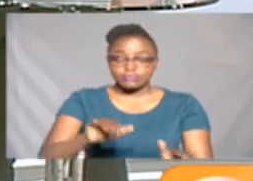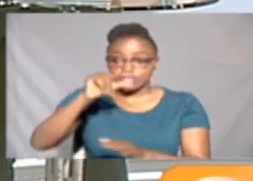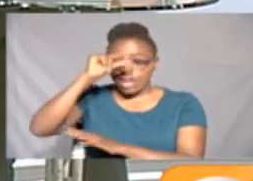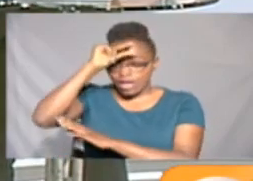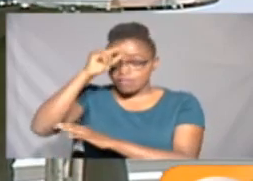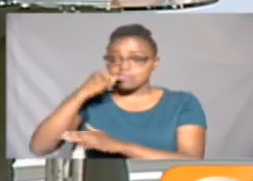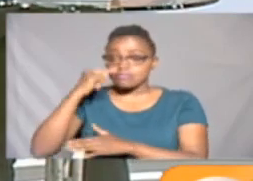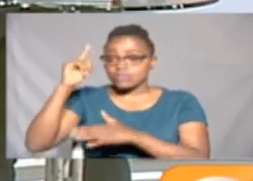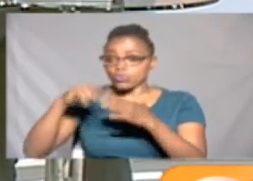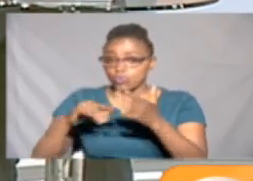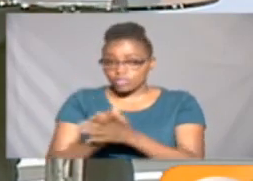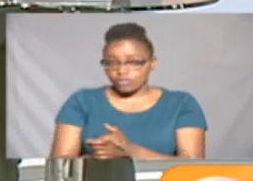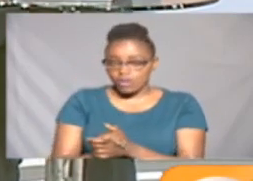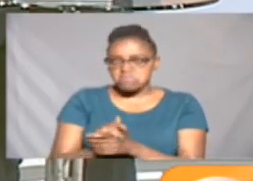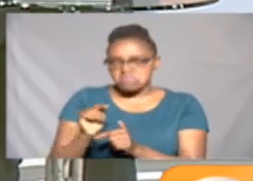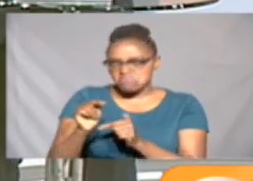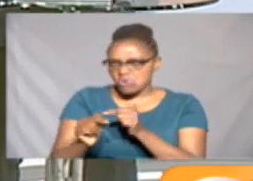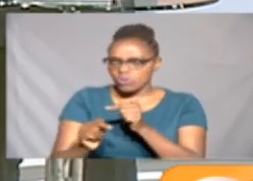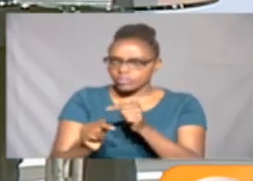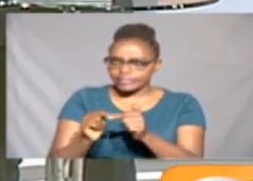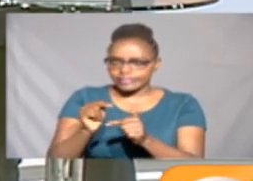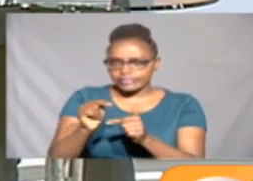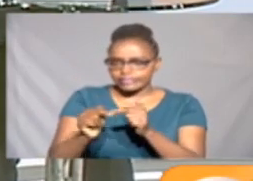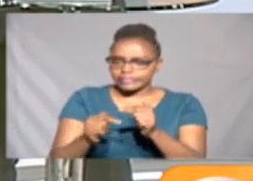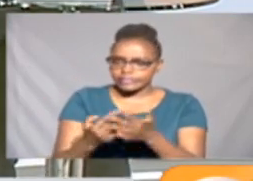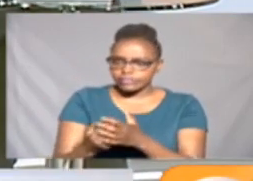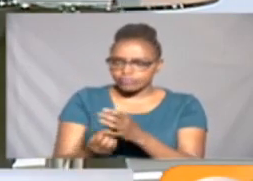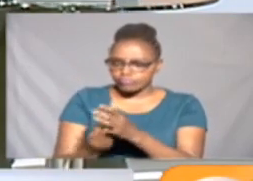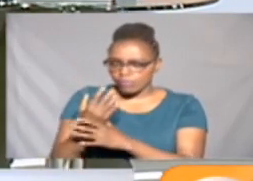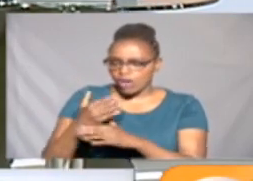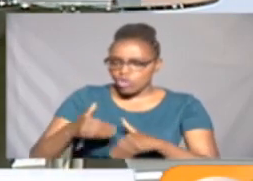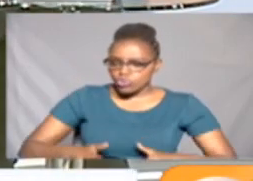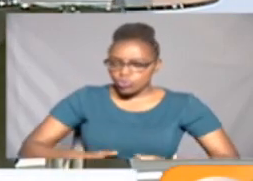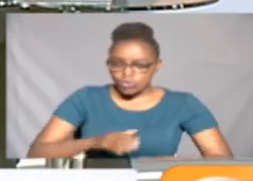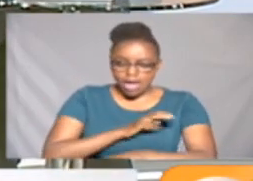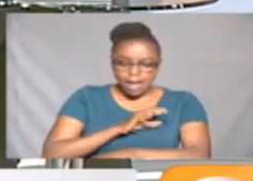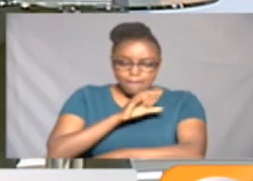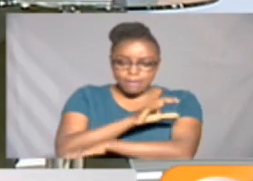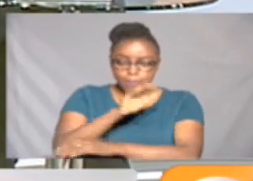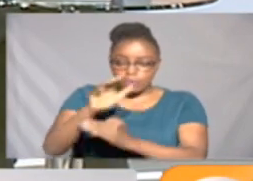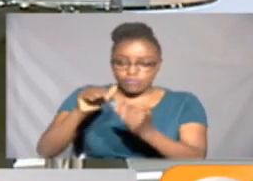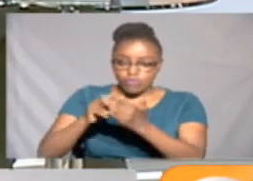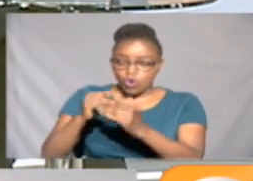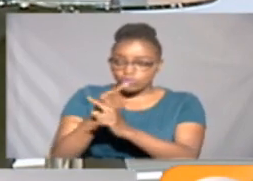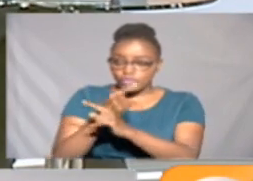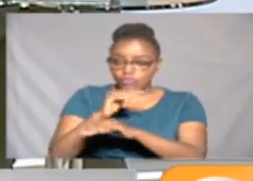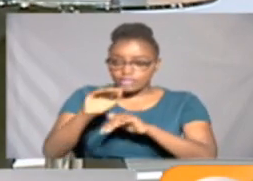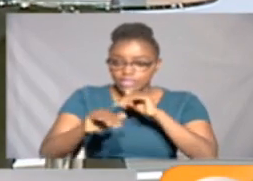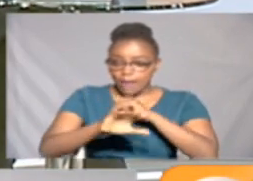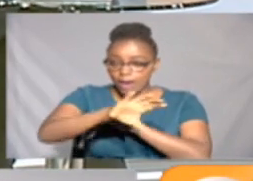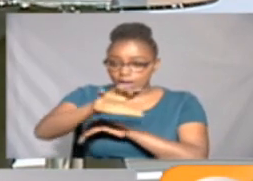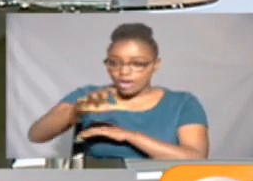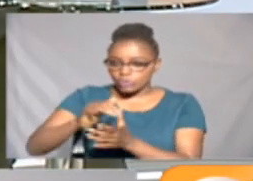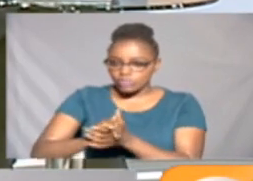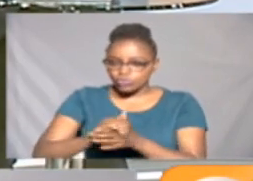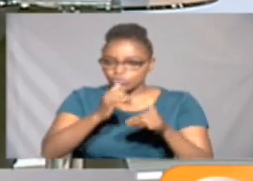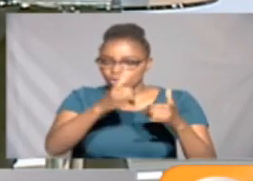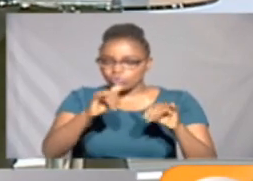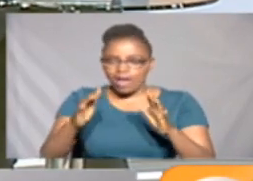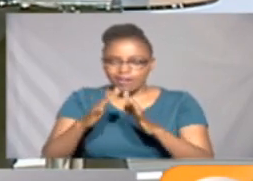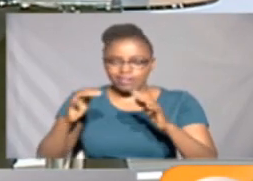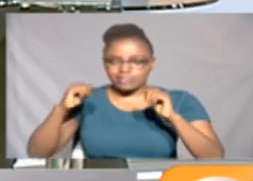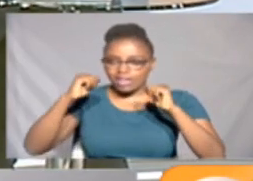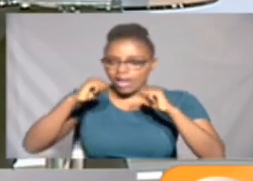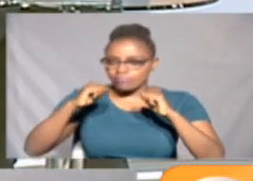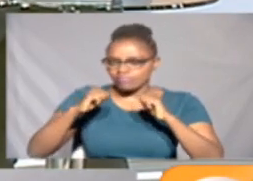Government says it is in a process or in the process of establishing youth empowerment centers across all sub-counties to tap into the great